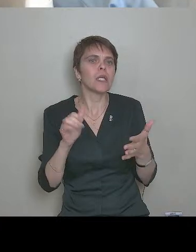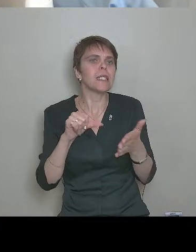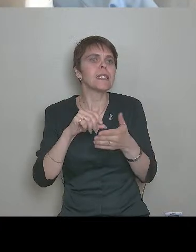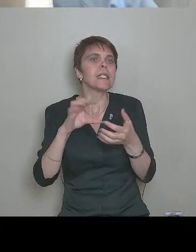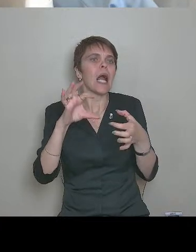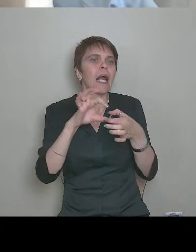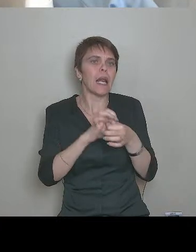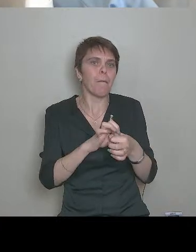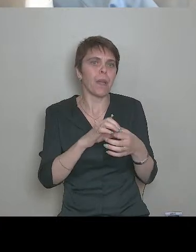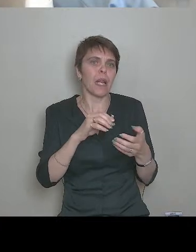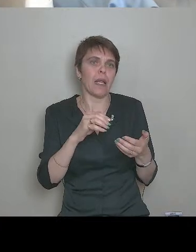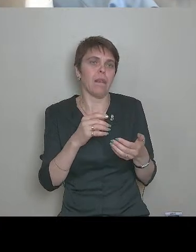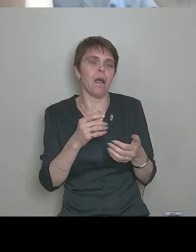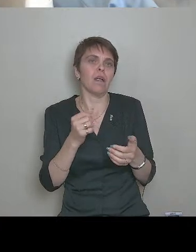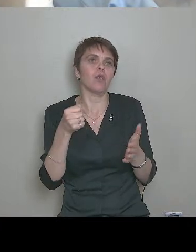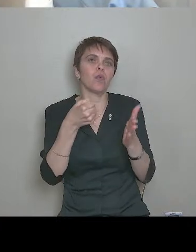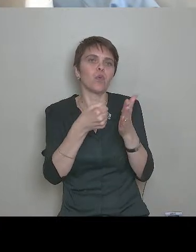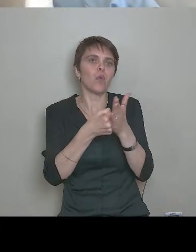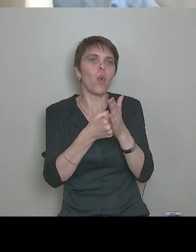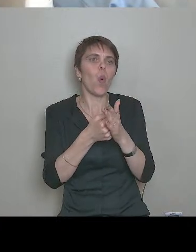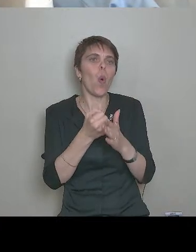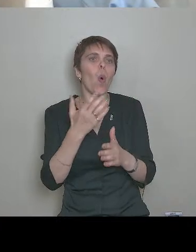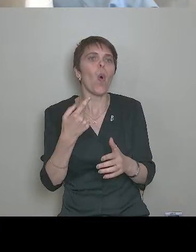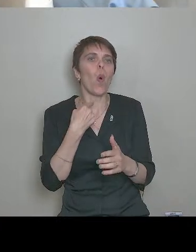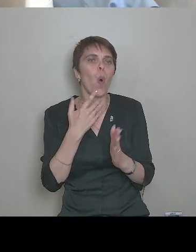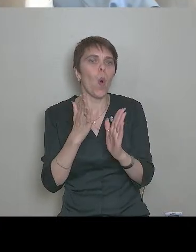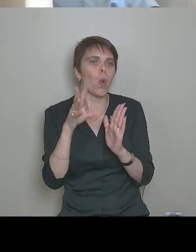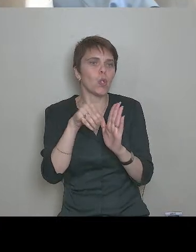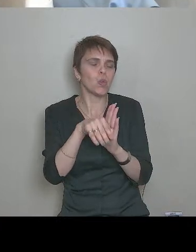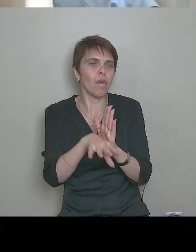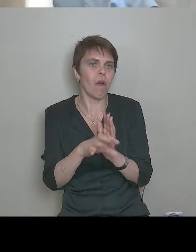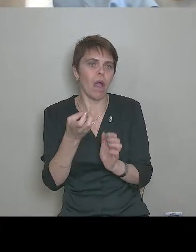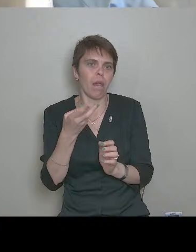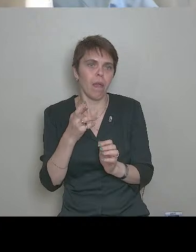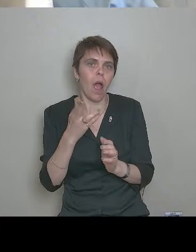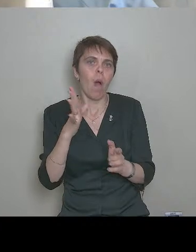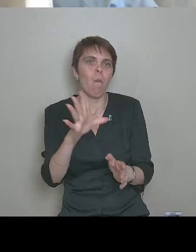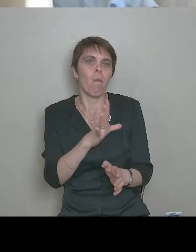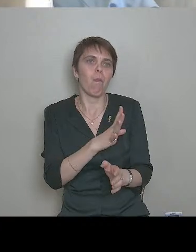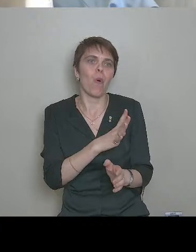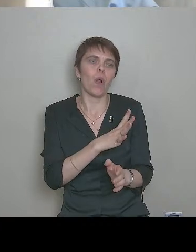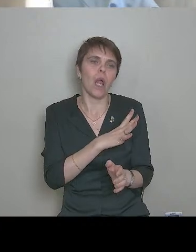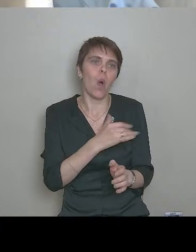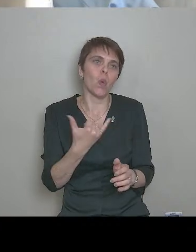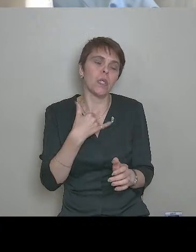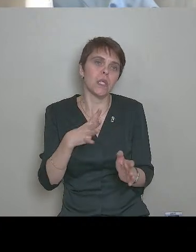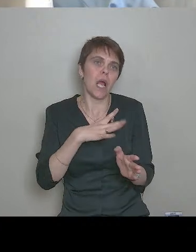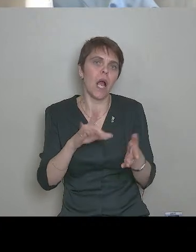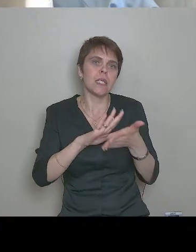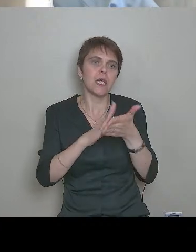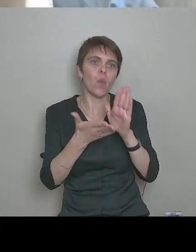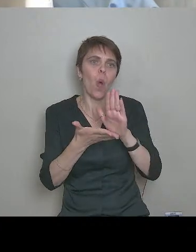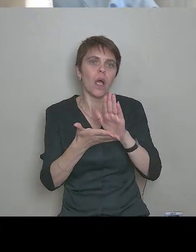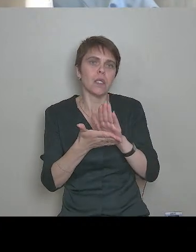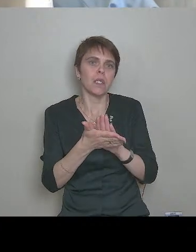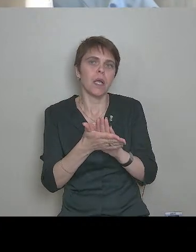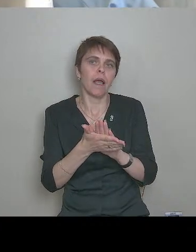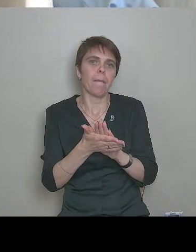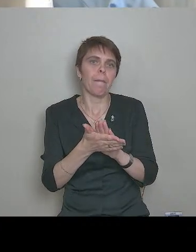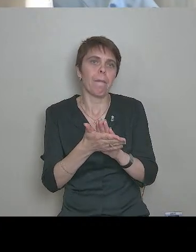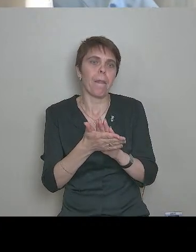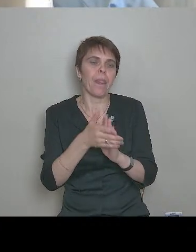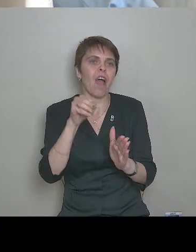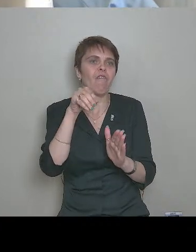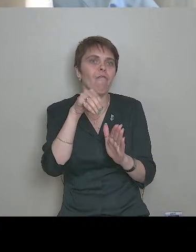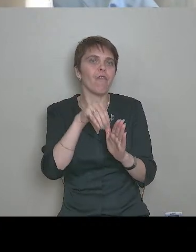the electoral law, but it has been made part of the procedure for nomination. The situation